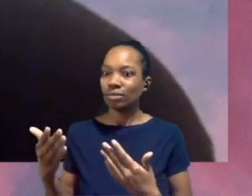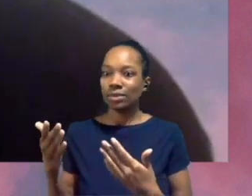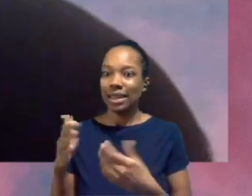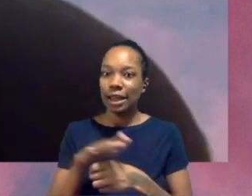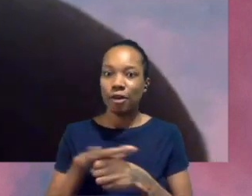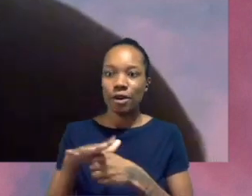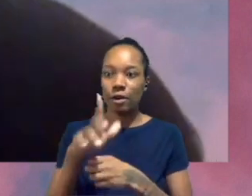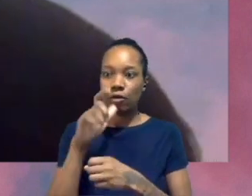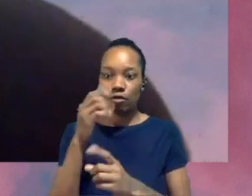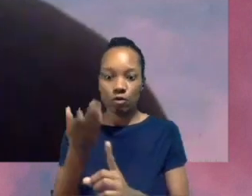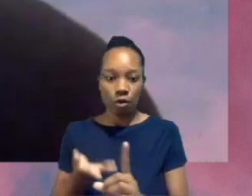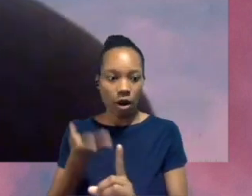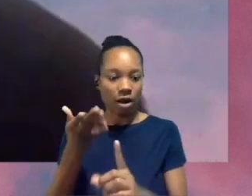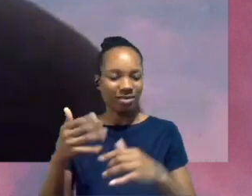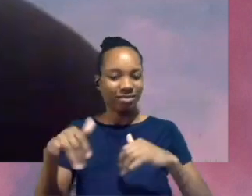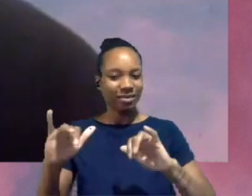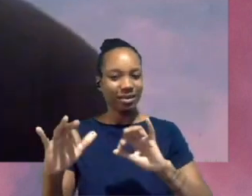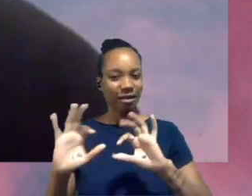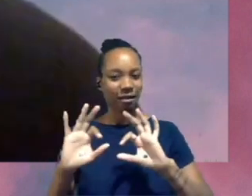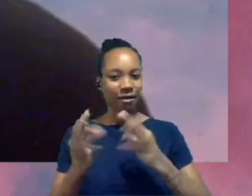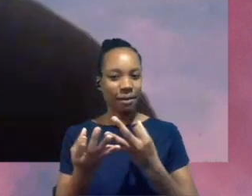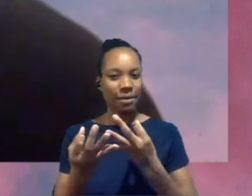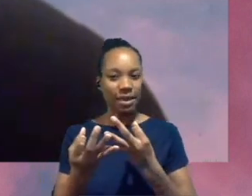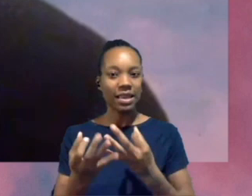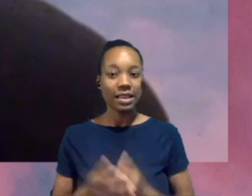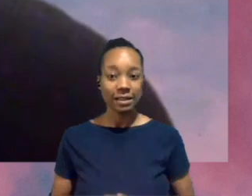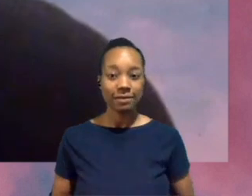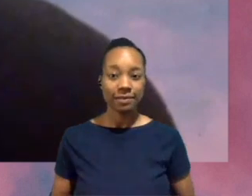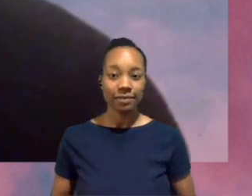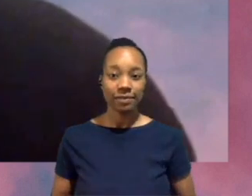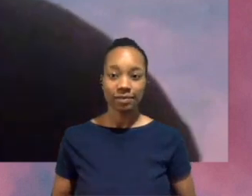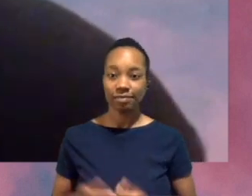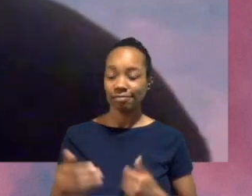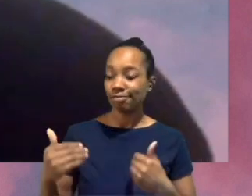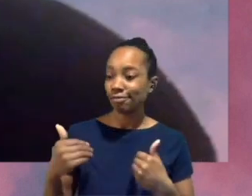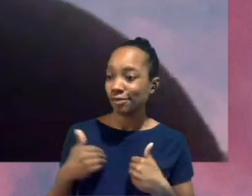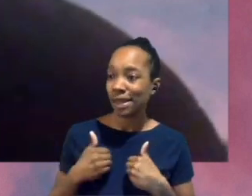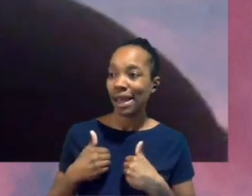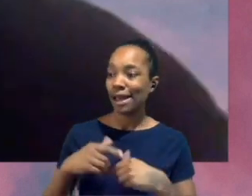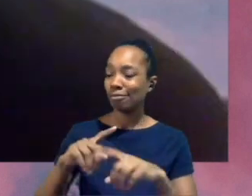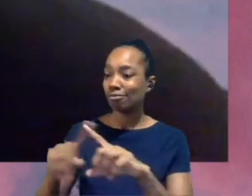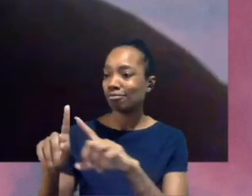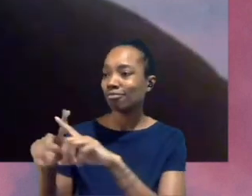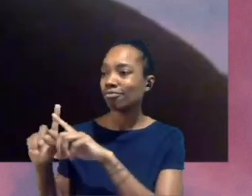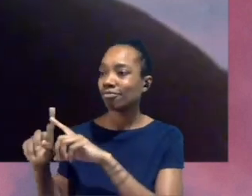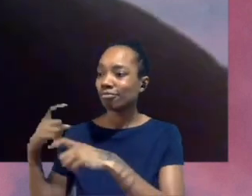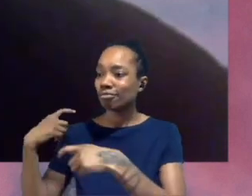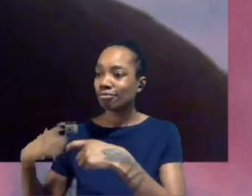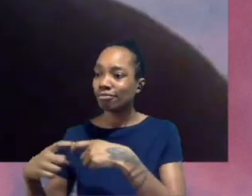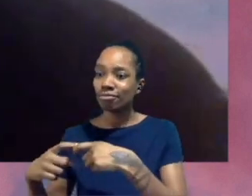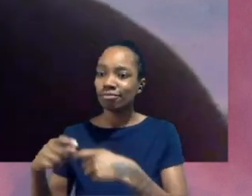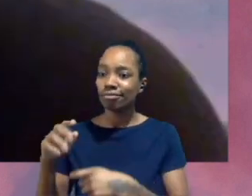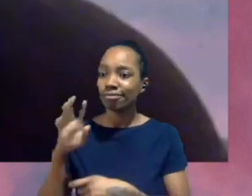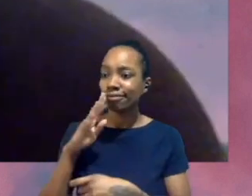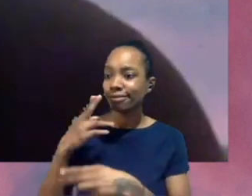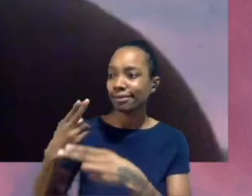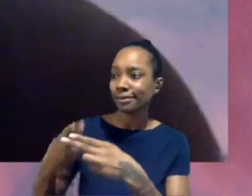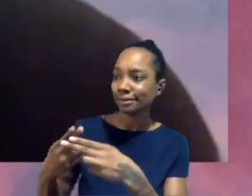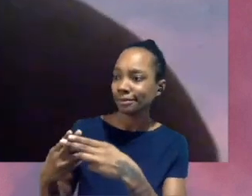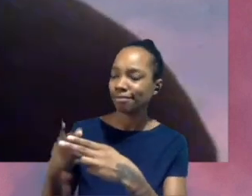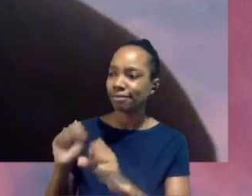San Miguel beers with Jose Rizal and Emilio Aguinaldo and ask them about the Philippine